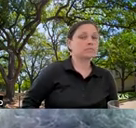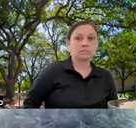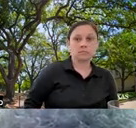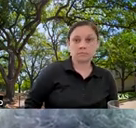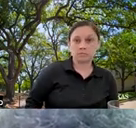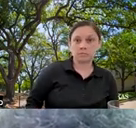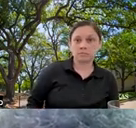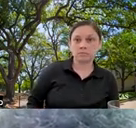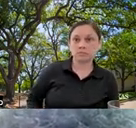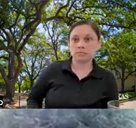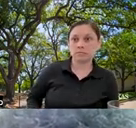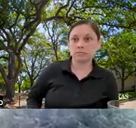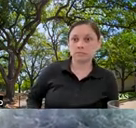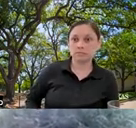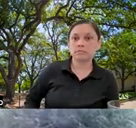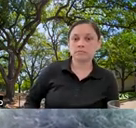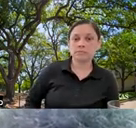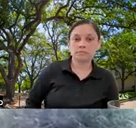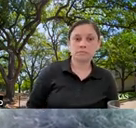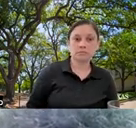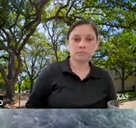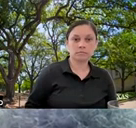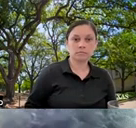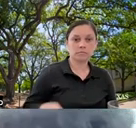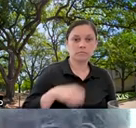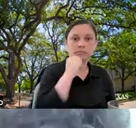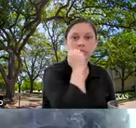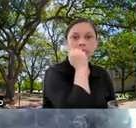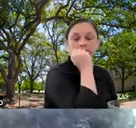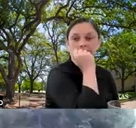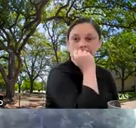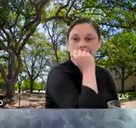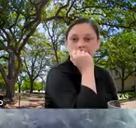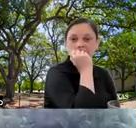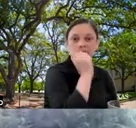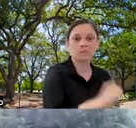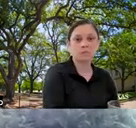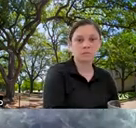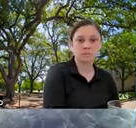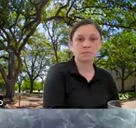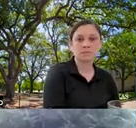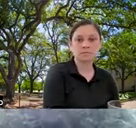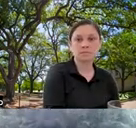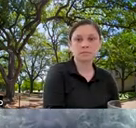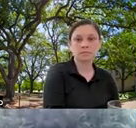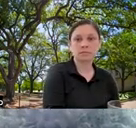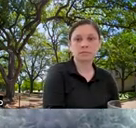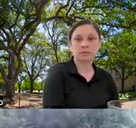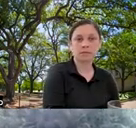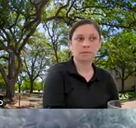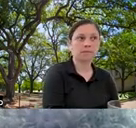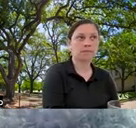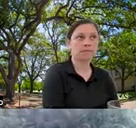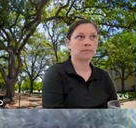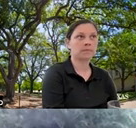program development and decision-making. And then also there is movement towards expanding services for special or